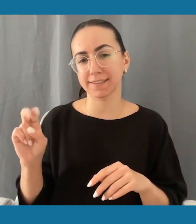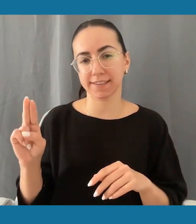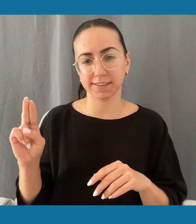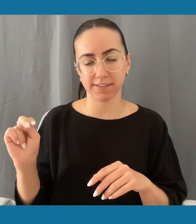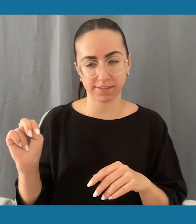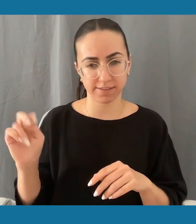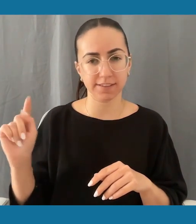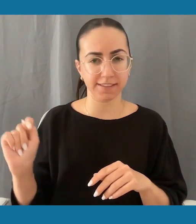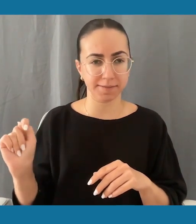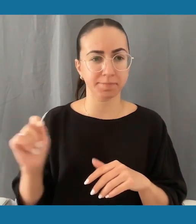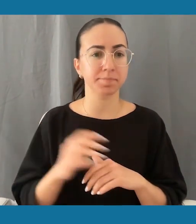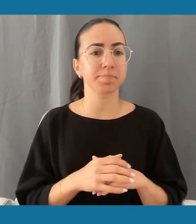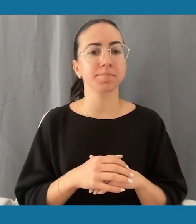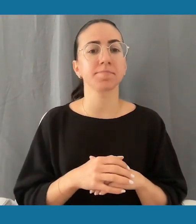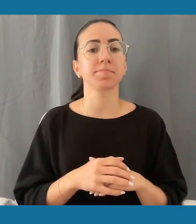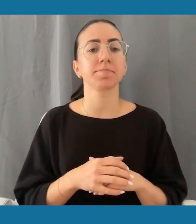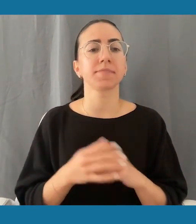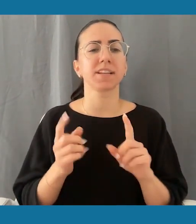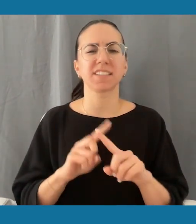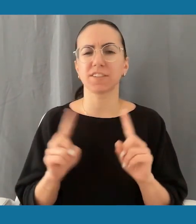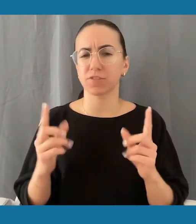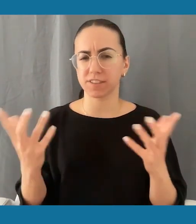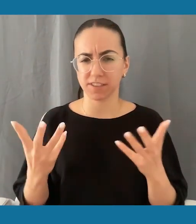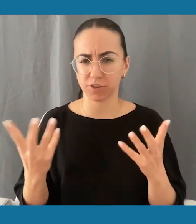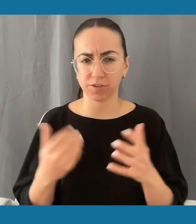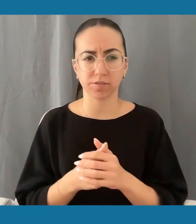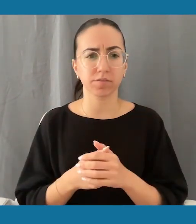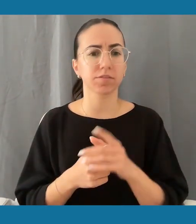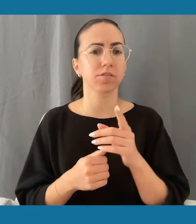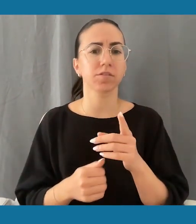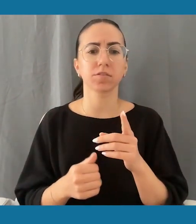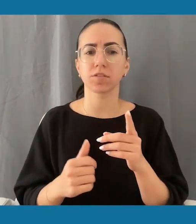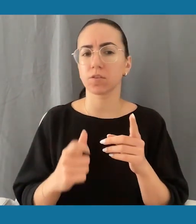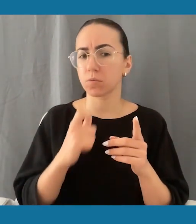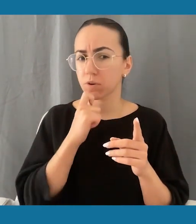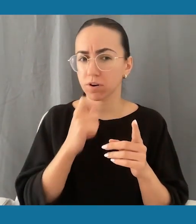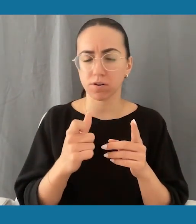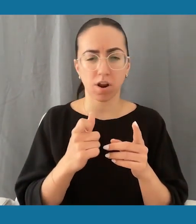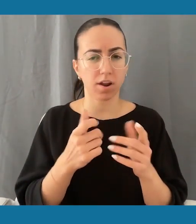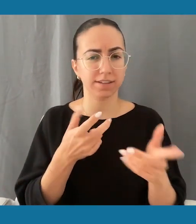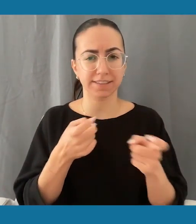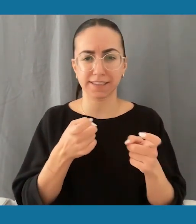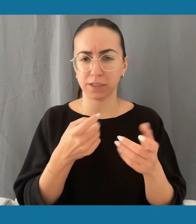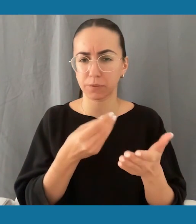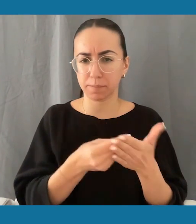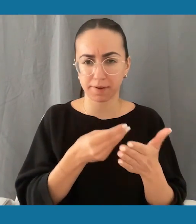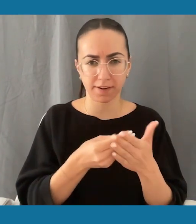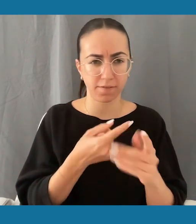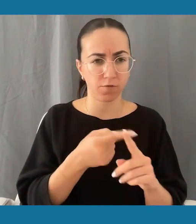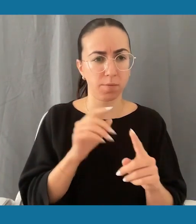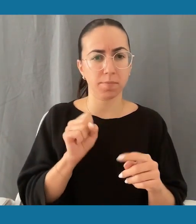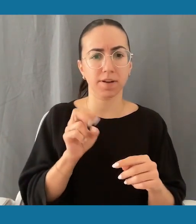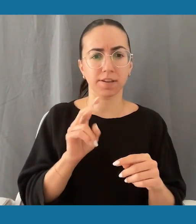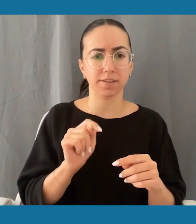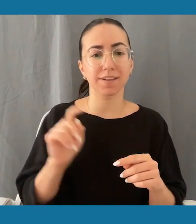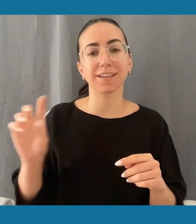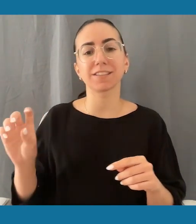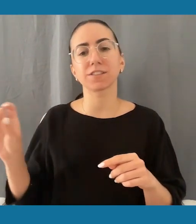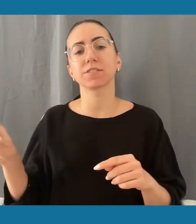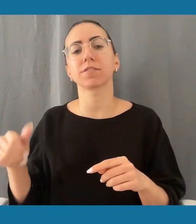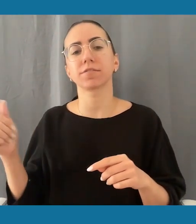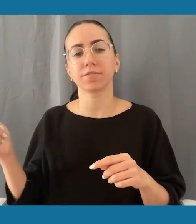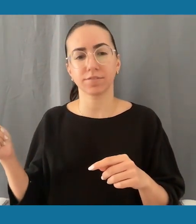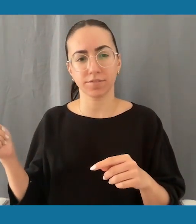distinction here, primary distinction, is that we're not dealing with funds of the disabled beneficiary. We're dealing with funds of somebody other than the special